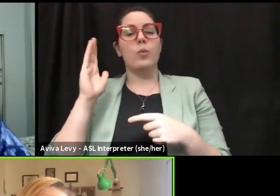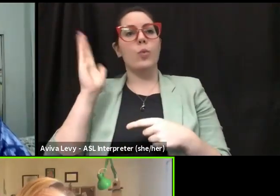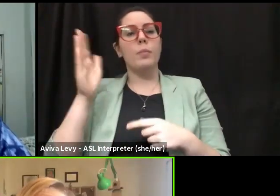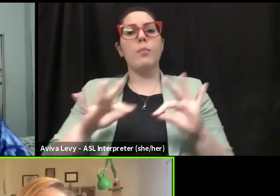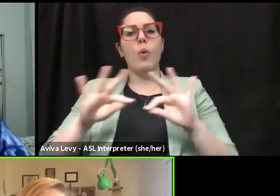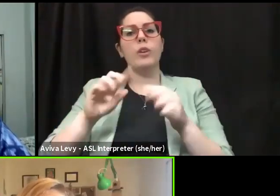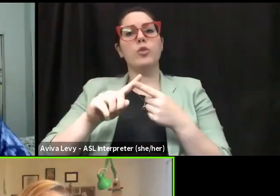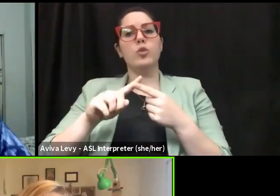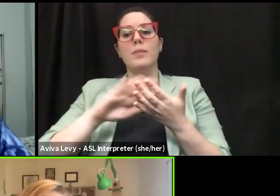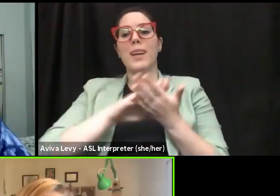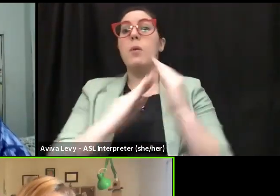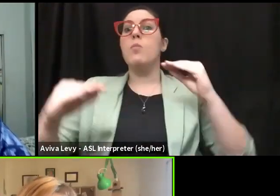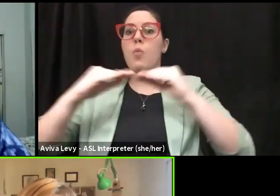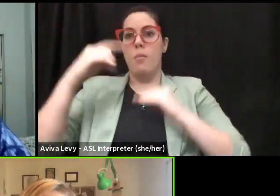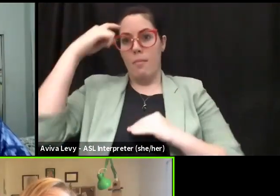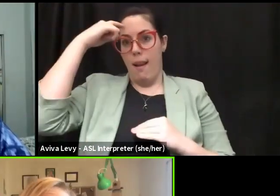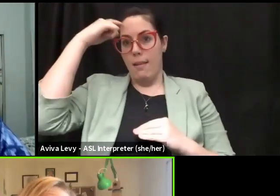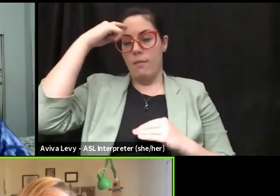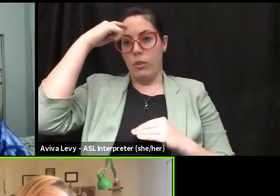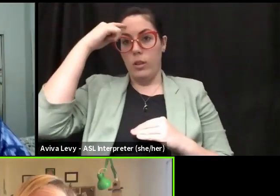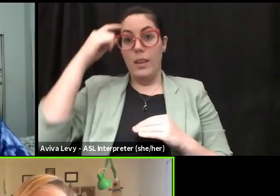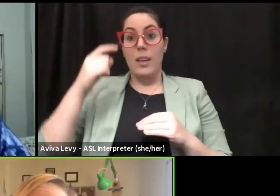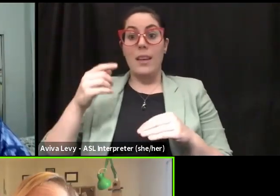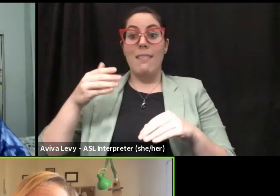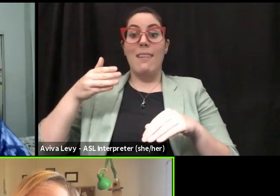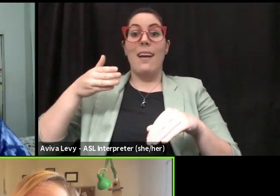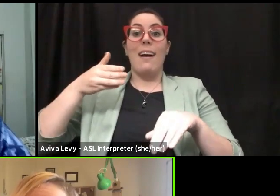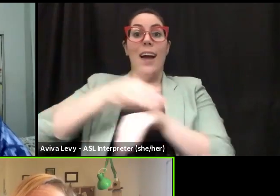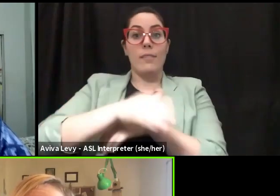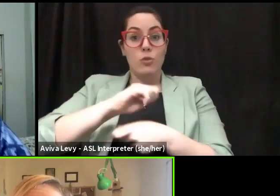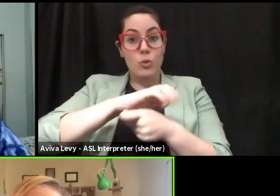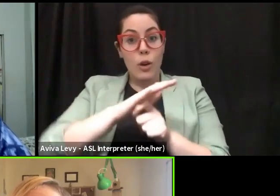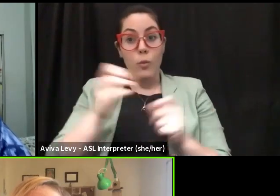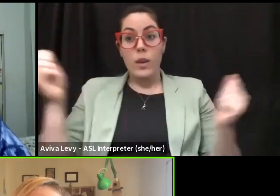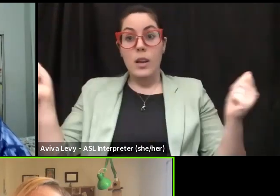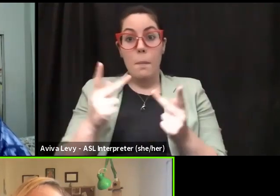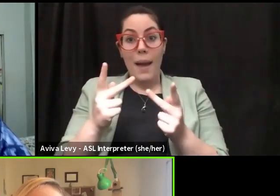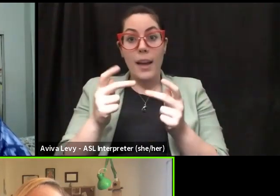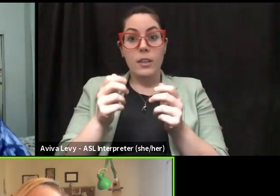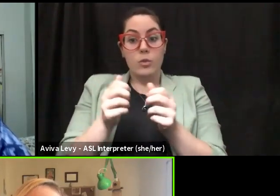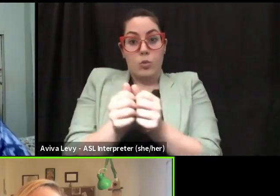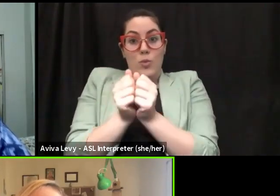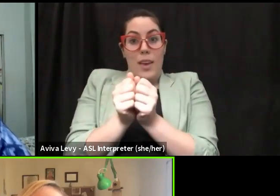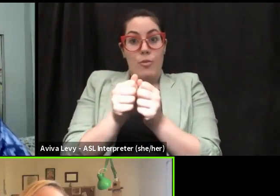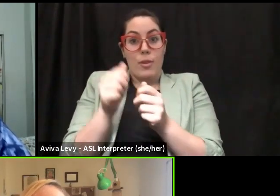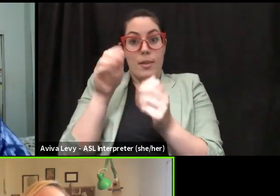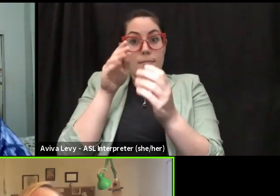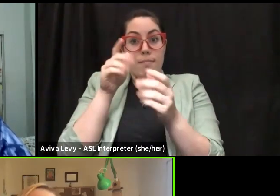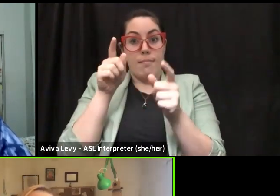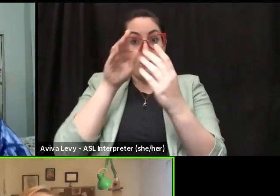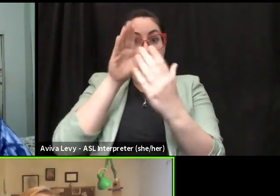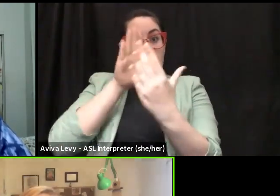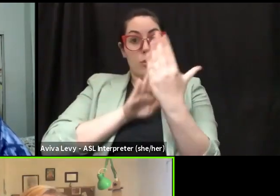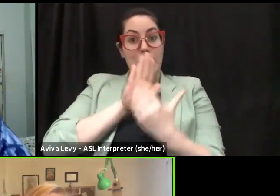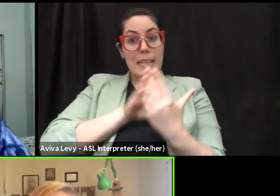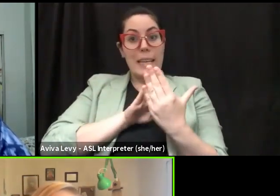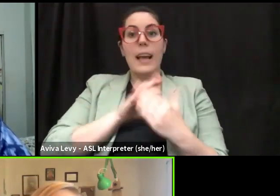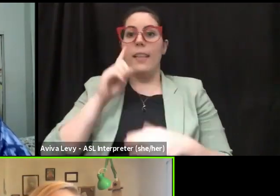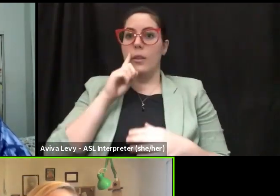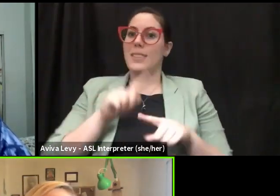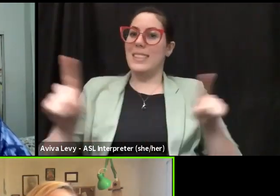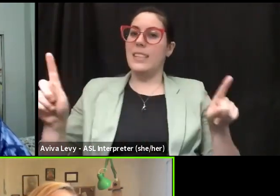hugely change when we are able to get back into physical spaces together. And I'm really dedicated right now